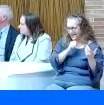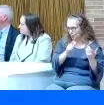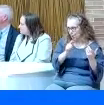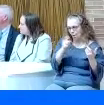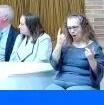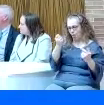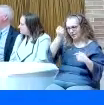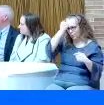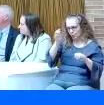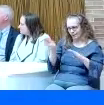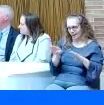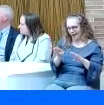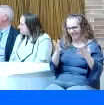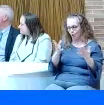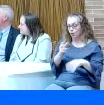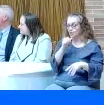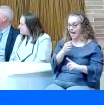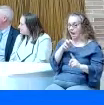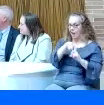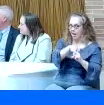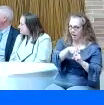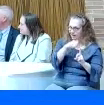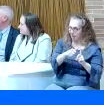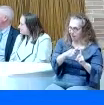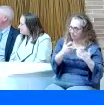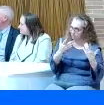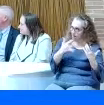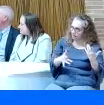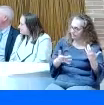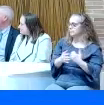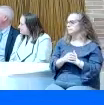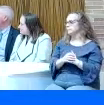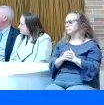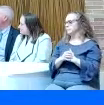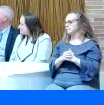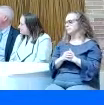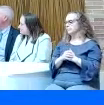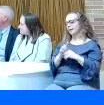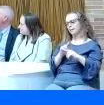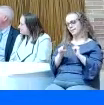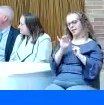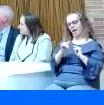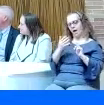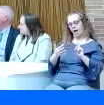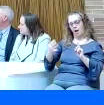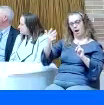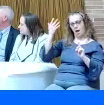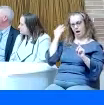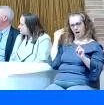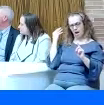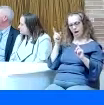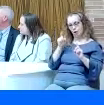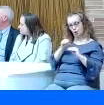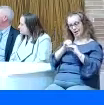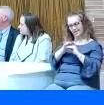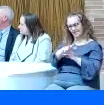stupid we just didn't get caught okay should that affect someplace where